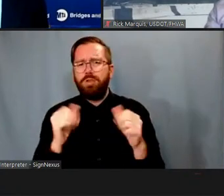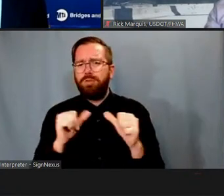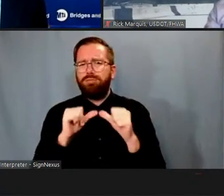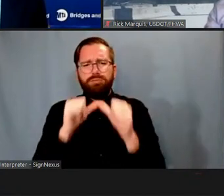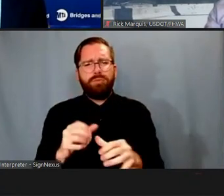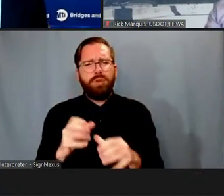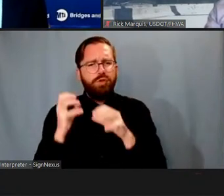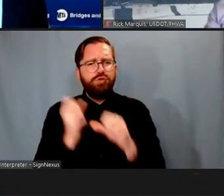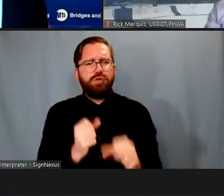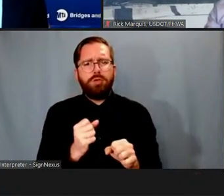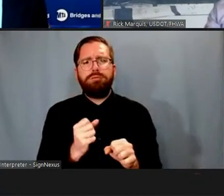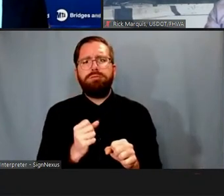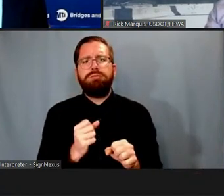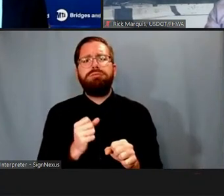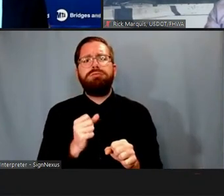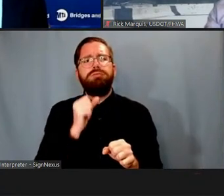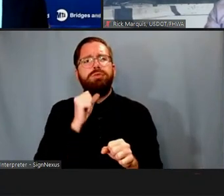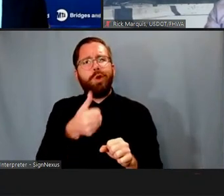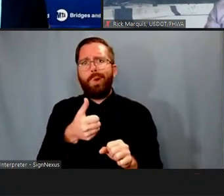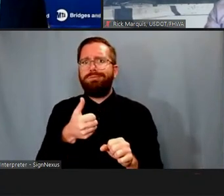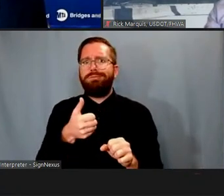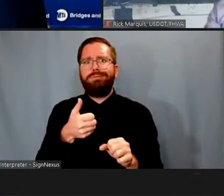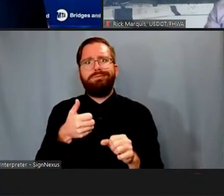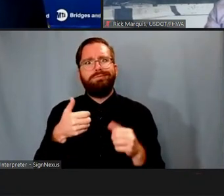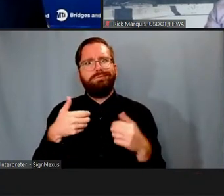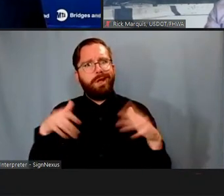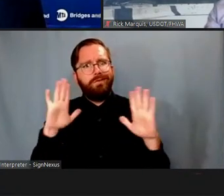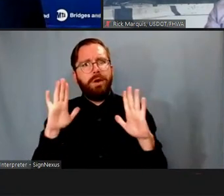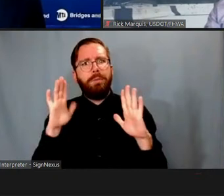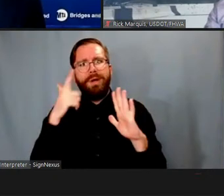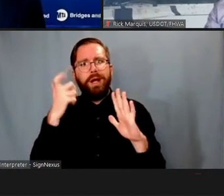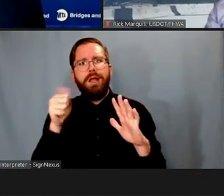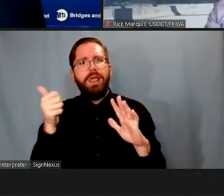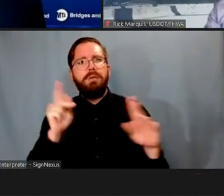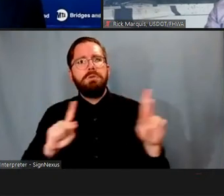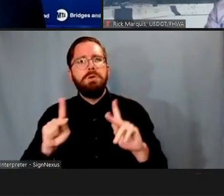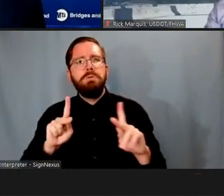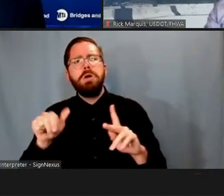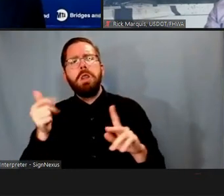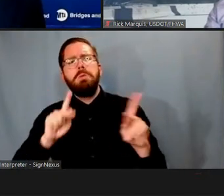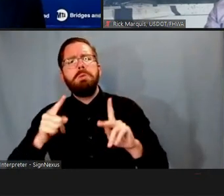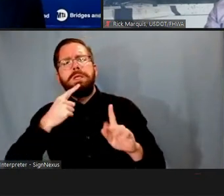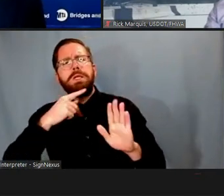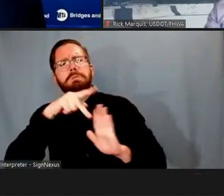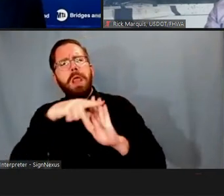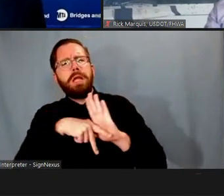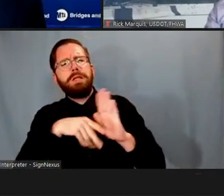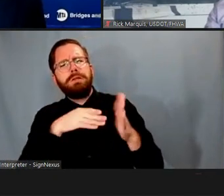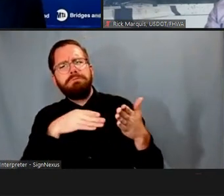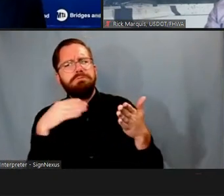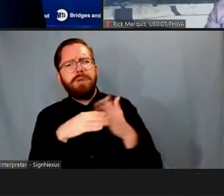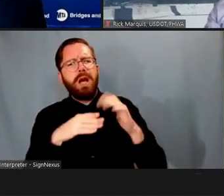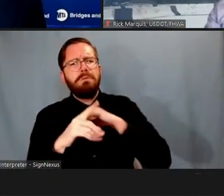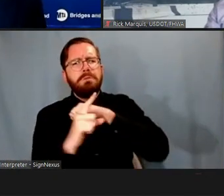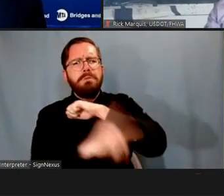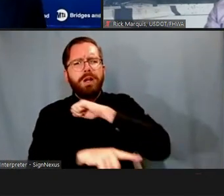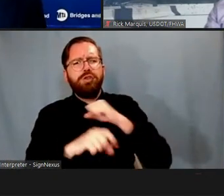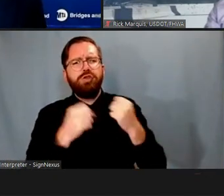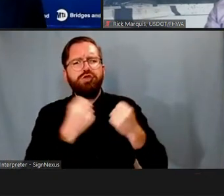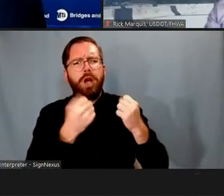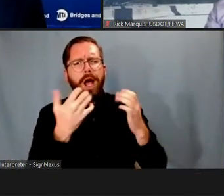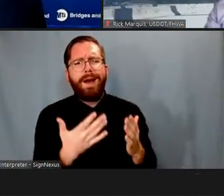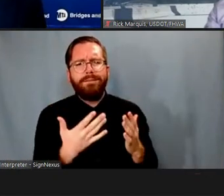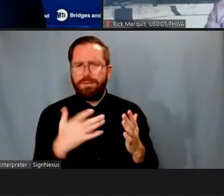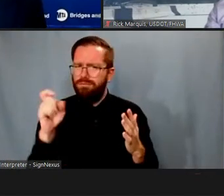give in to the car fetishes um i hear people complaining here that these policies are punishing drivers i say good they should be